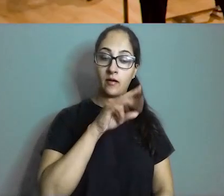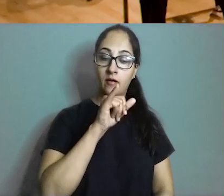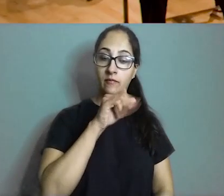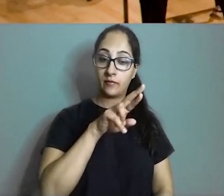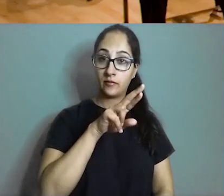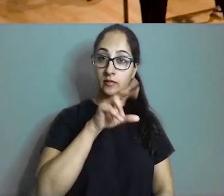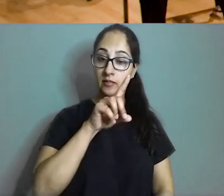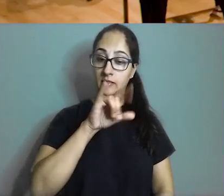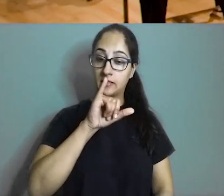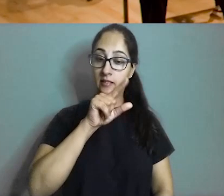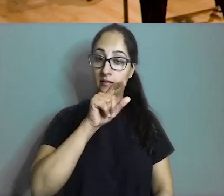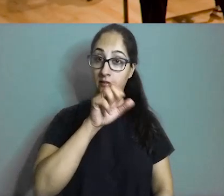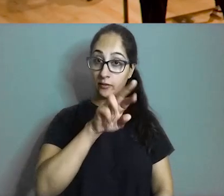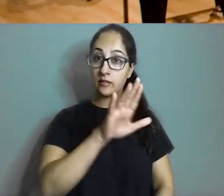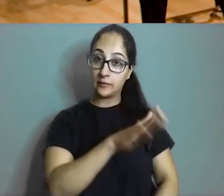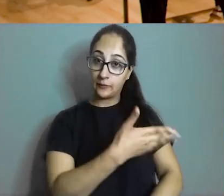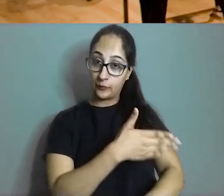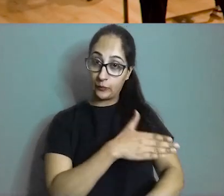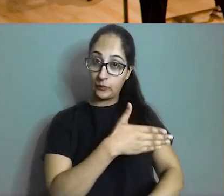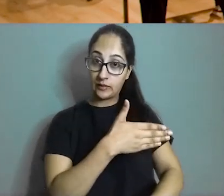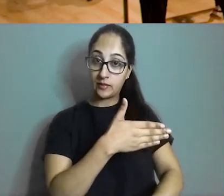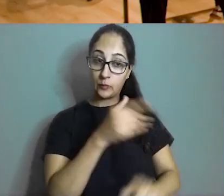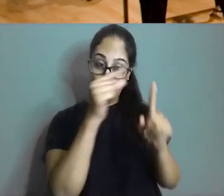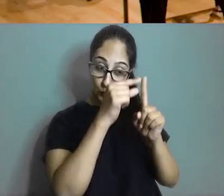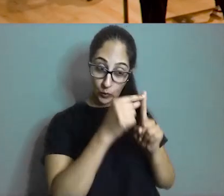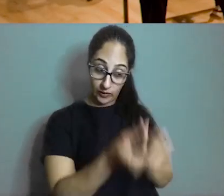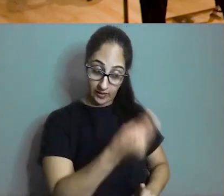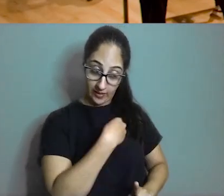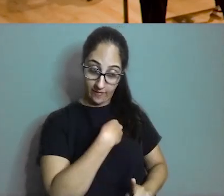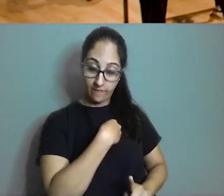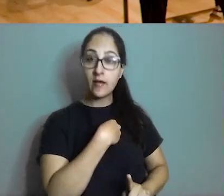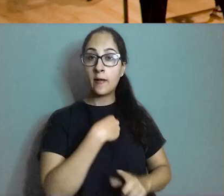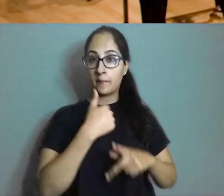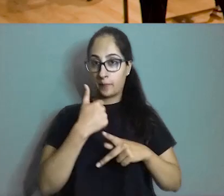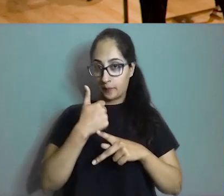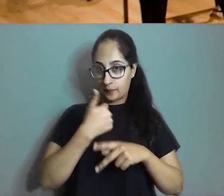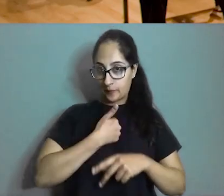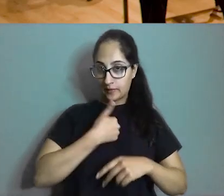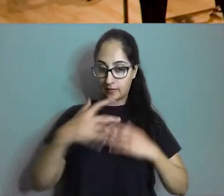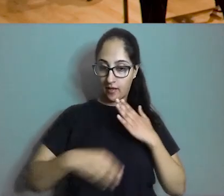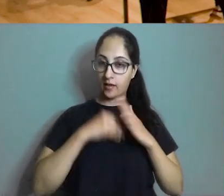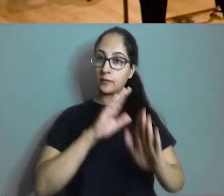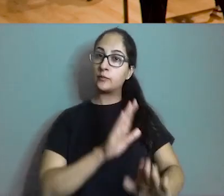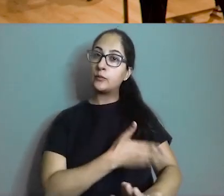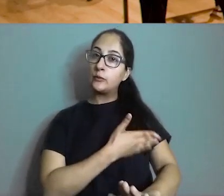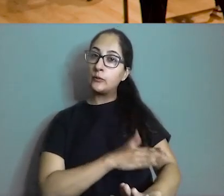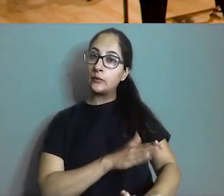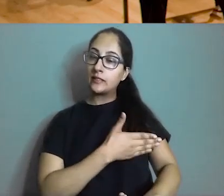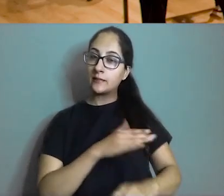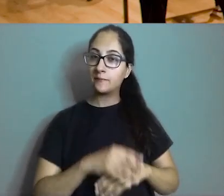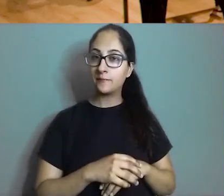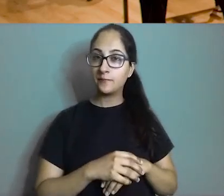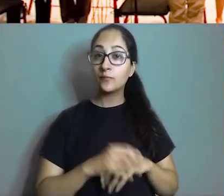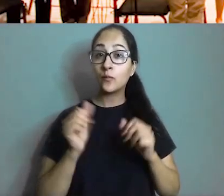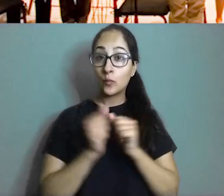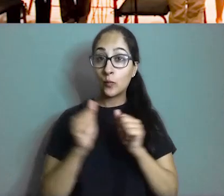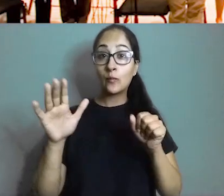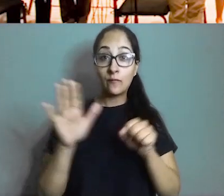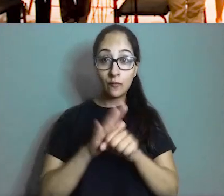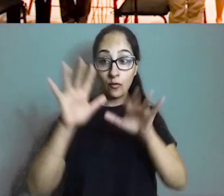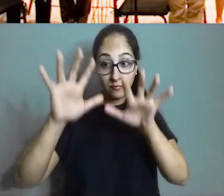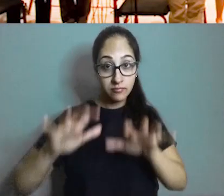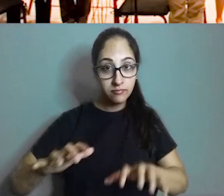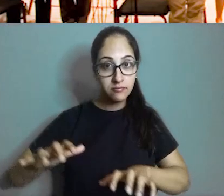take Javi Dilgir's melody, Rasulillah, and reorchestrate it for full orchestra. And so what became